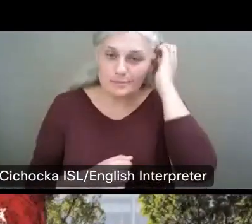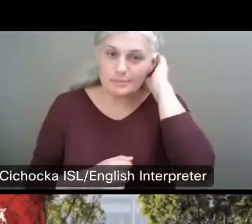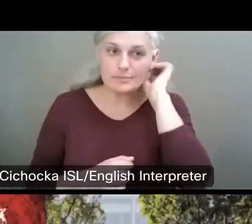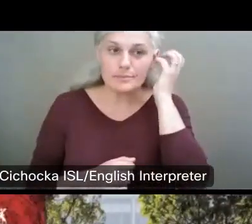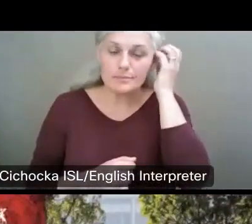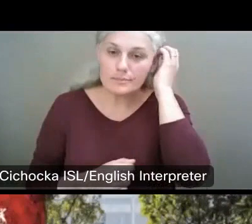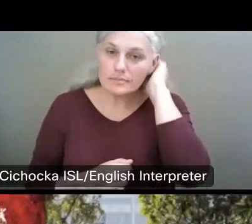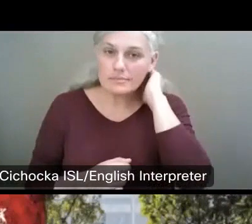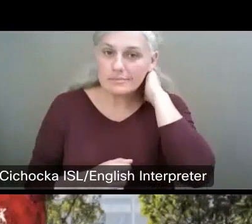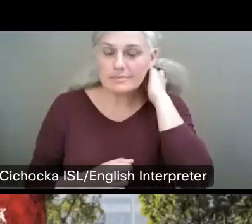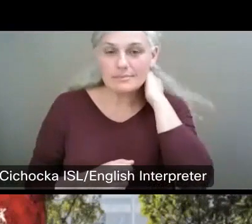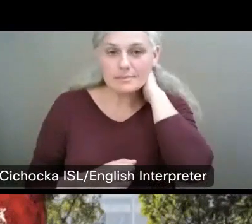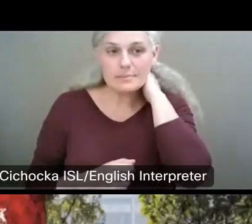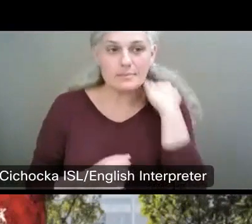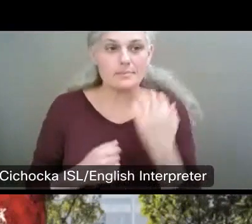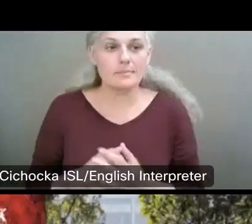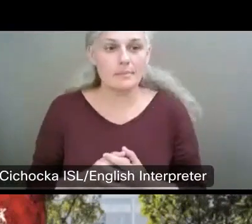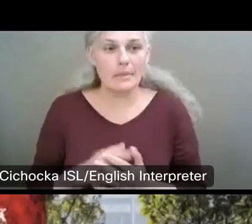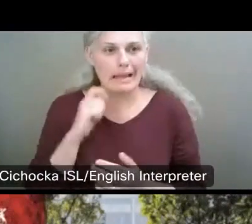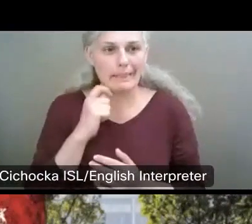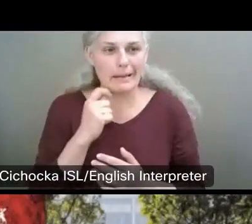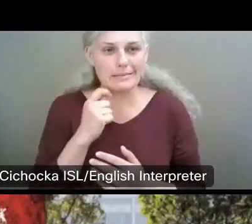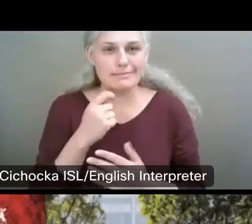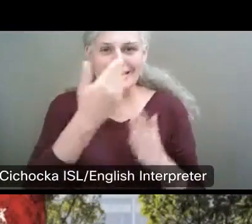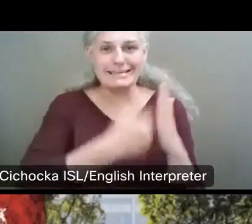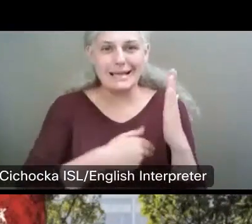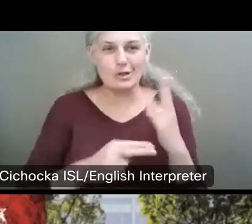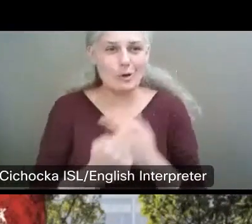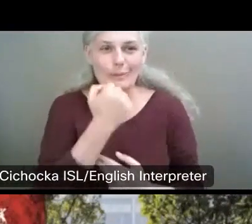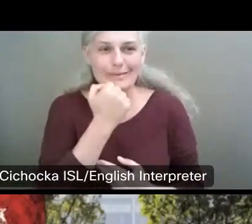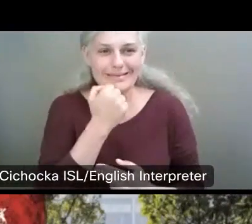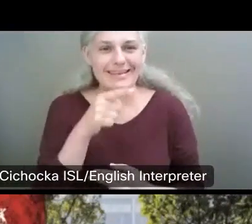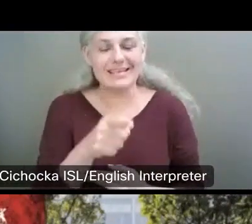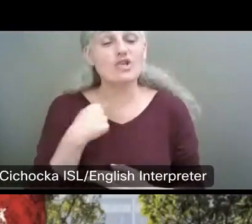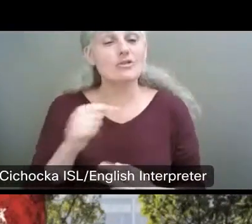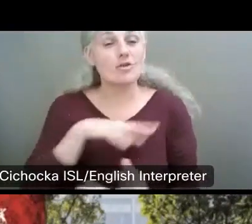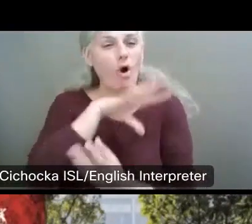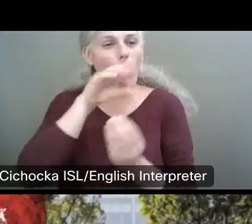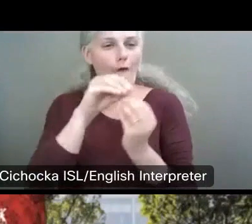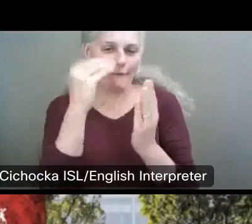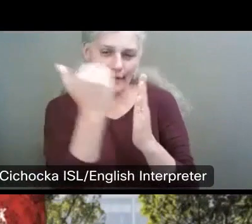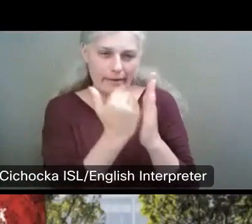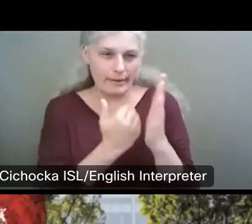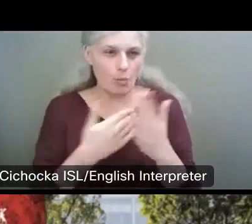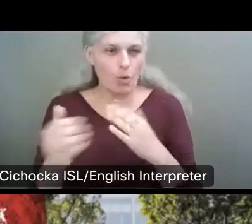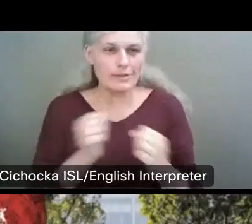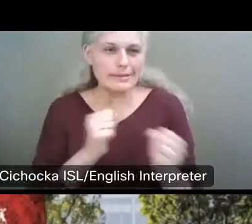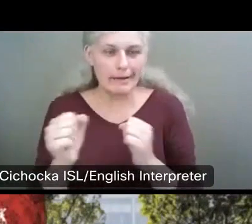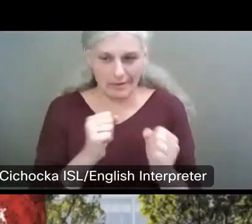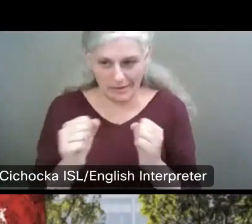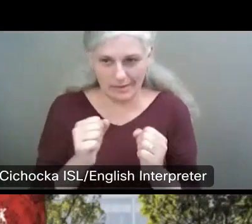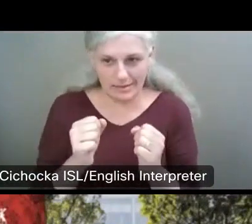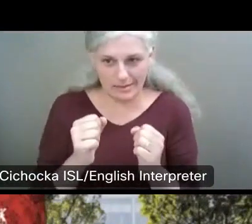oh, I think that slide has was not been updated, but it was to give an overview of the